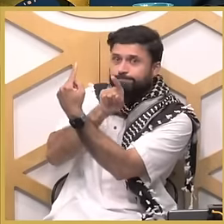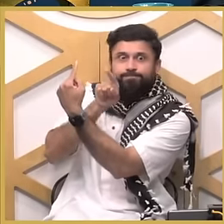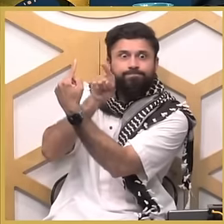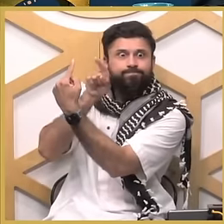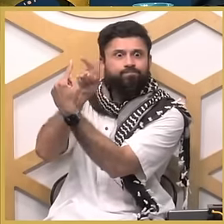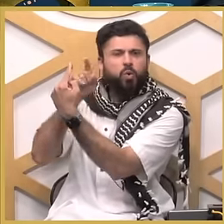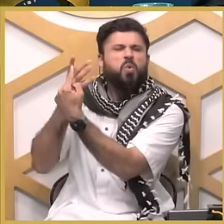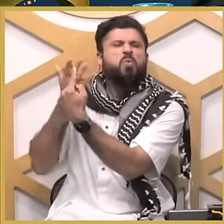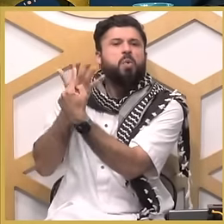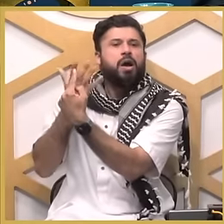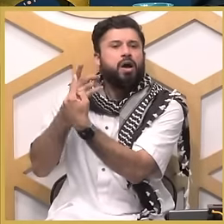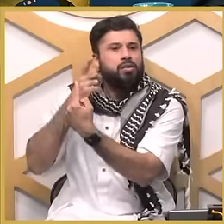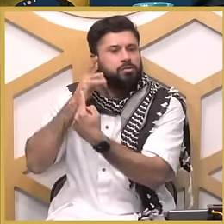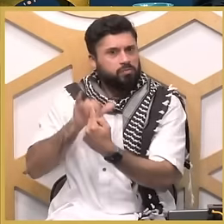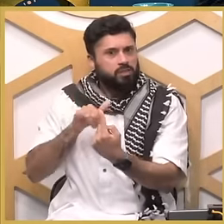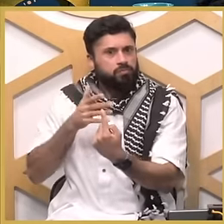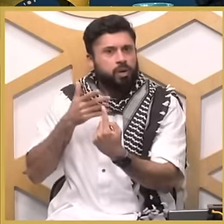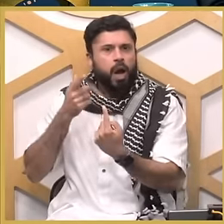troublesome, heavy.